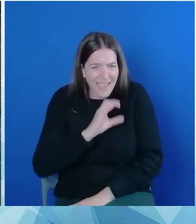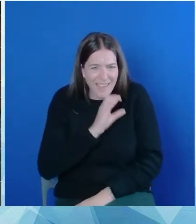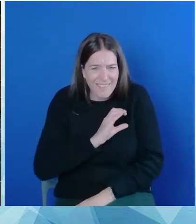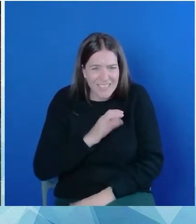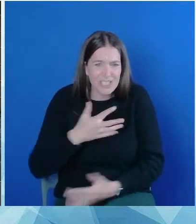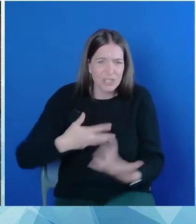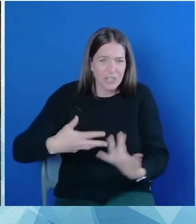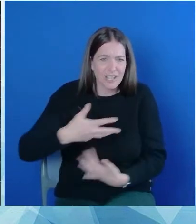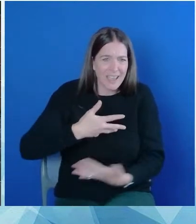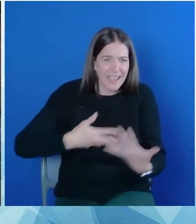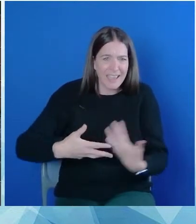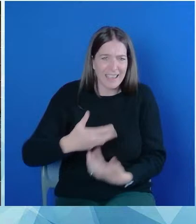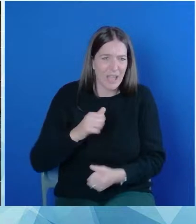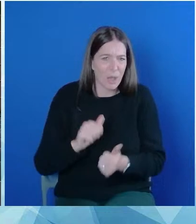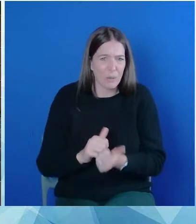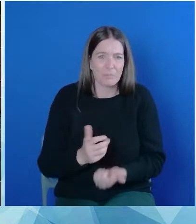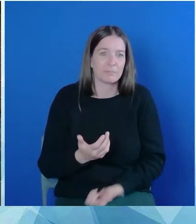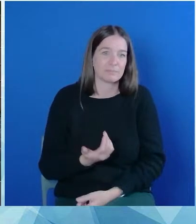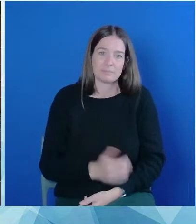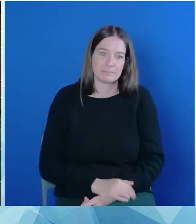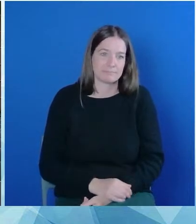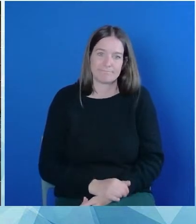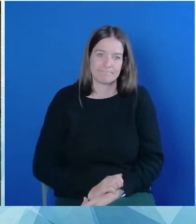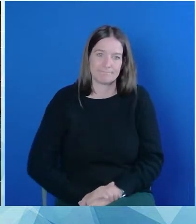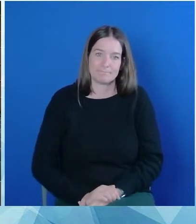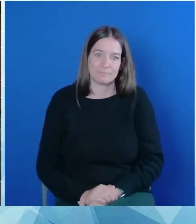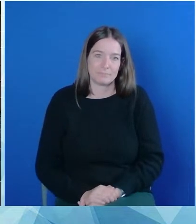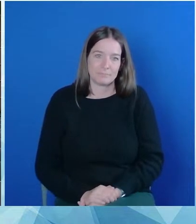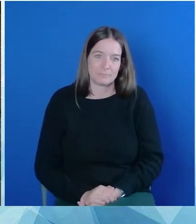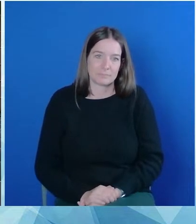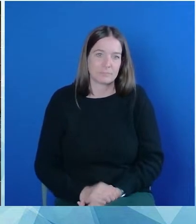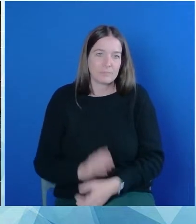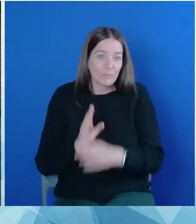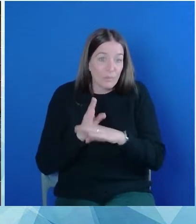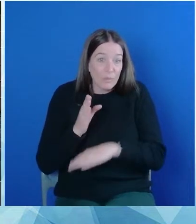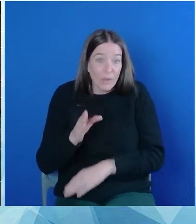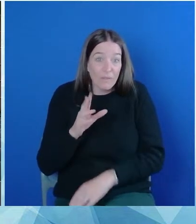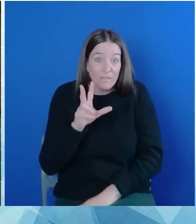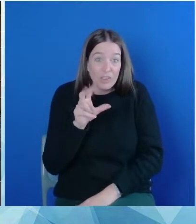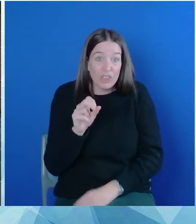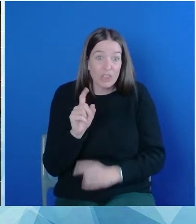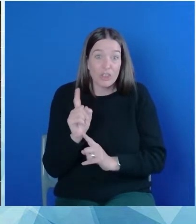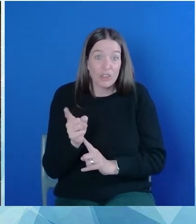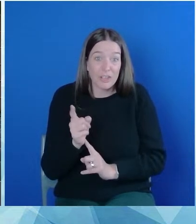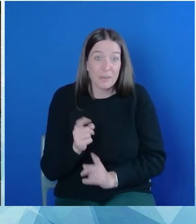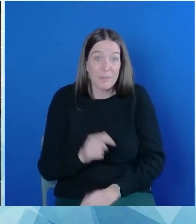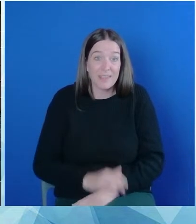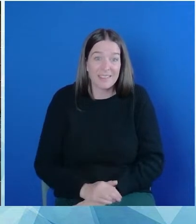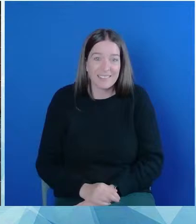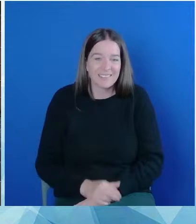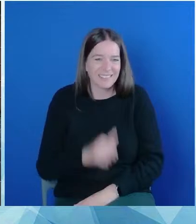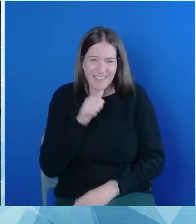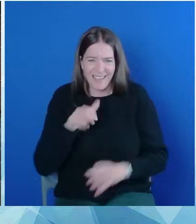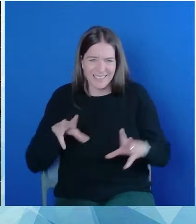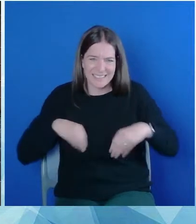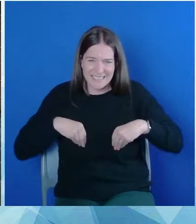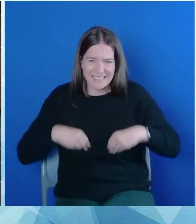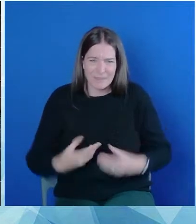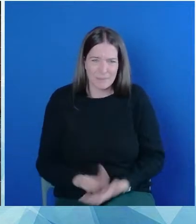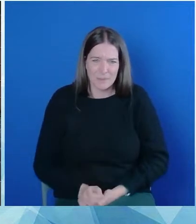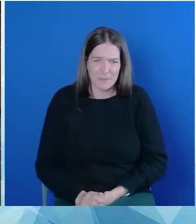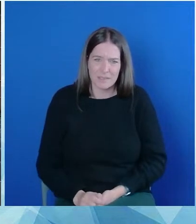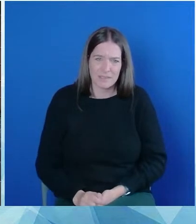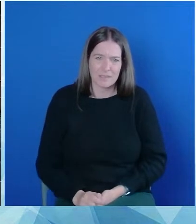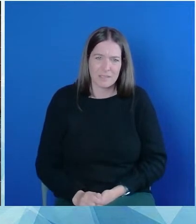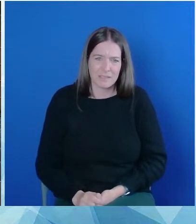violating these boundaries, and she's going around these students that she's not supposed to be around, and being around them for more than 30 minutes when